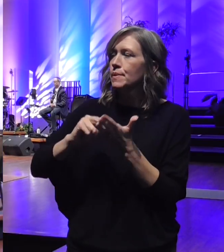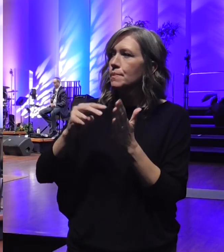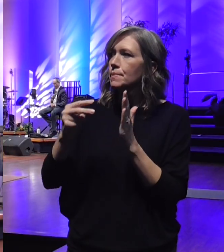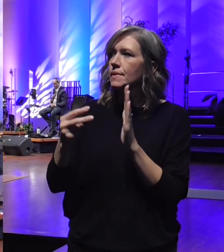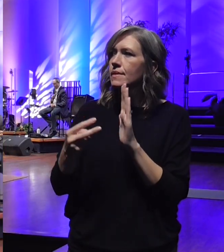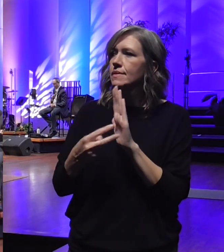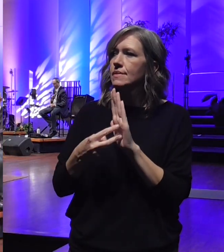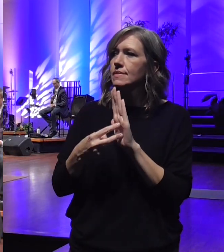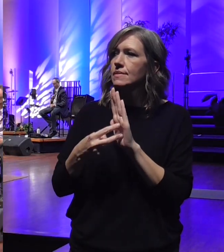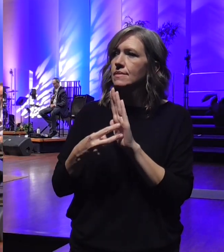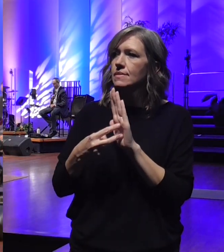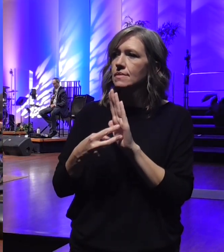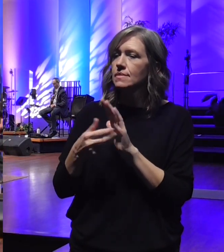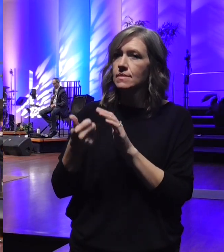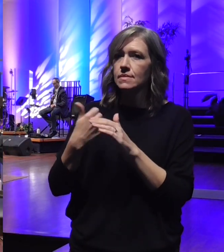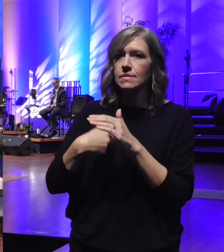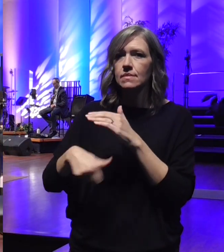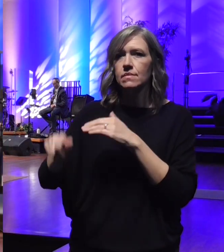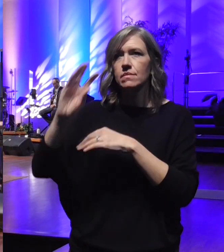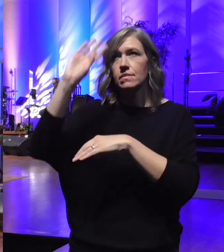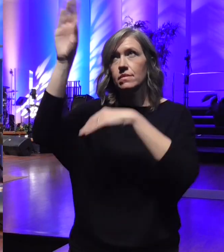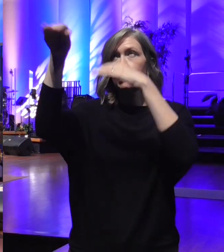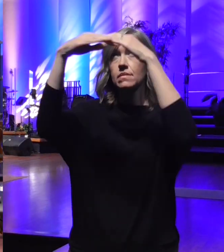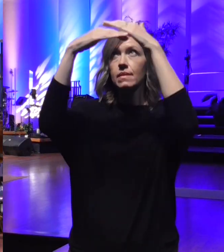purpose under